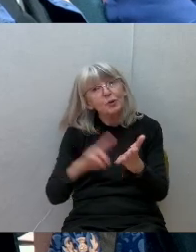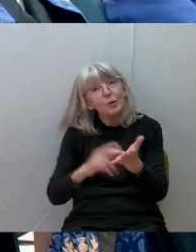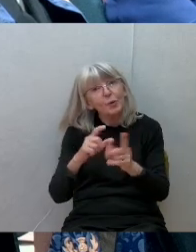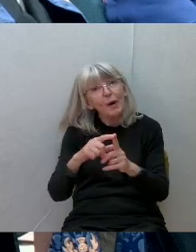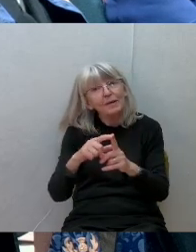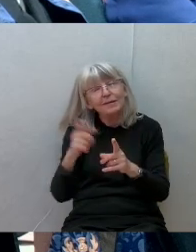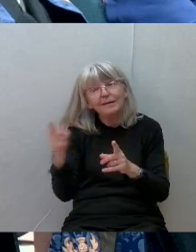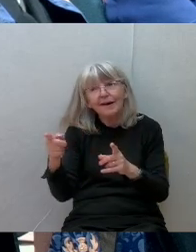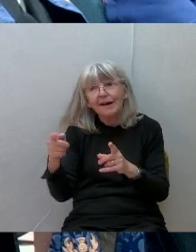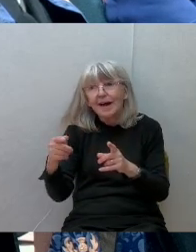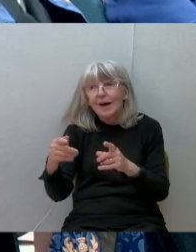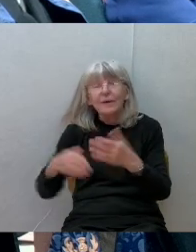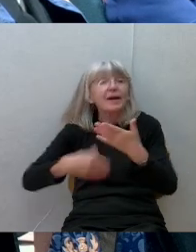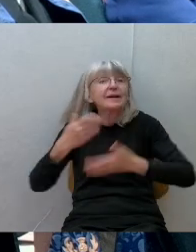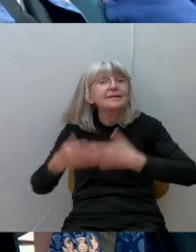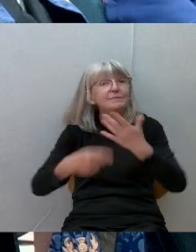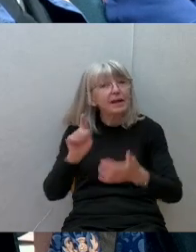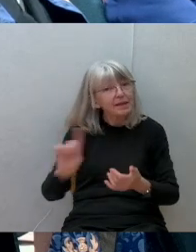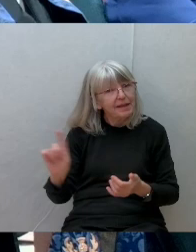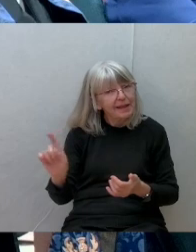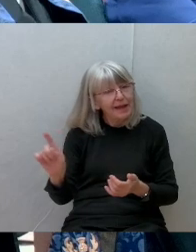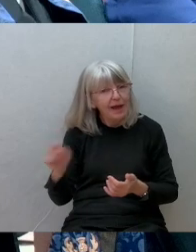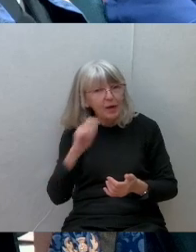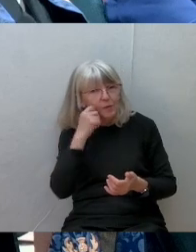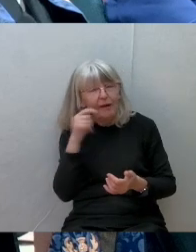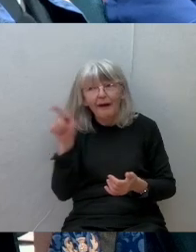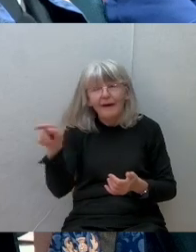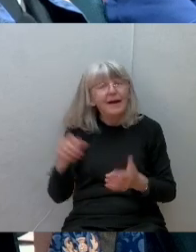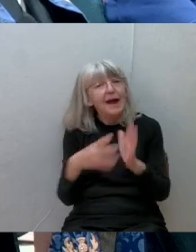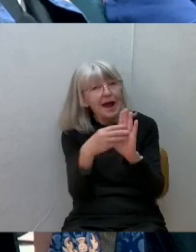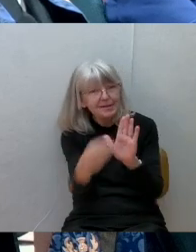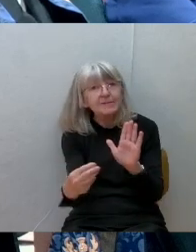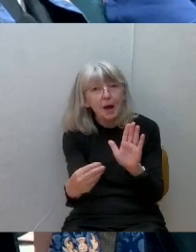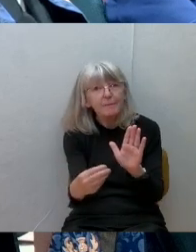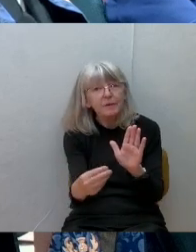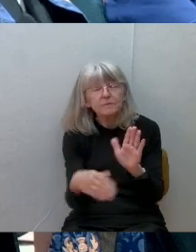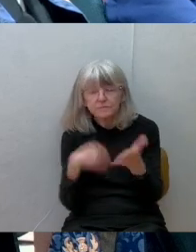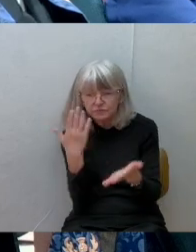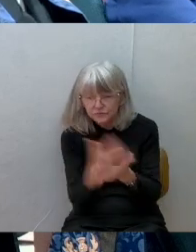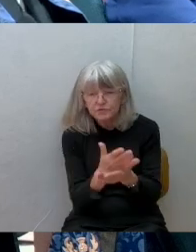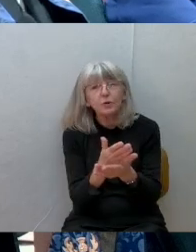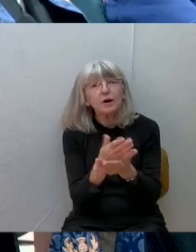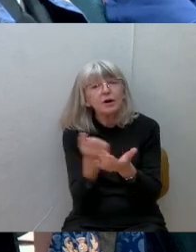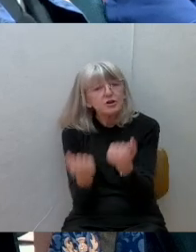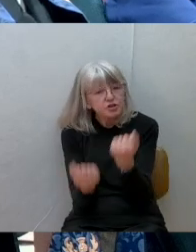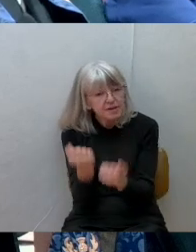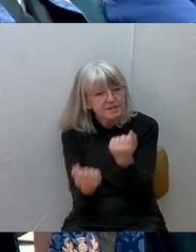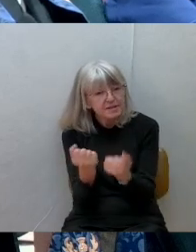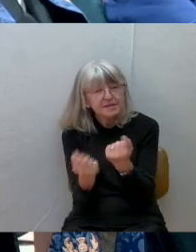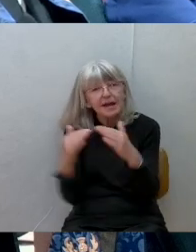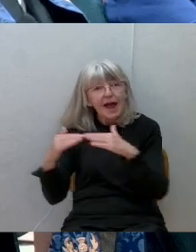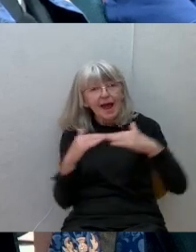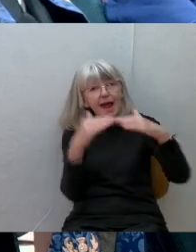an exemplar of ensuring that justice, equity, and fairness is applied to all